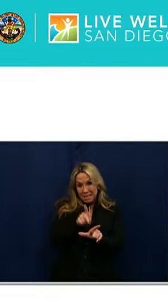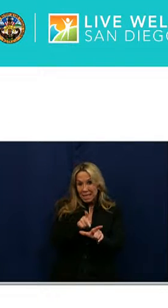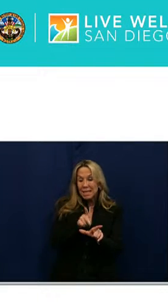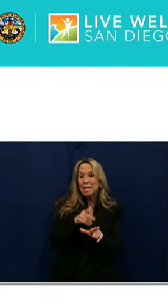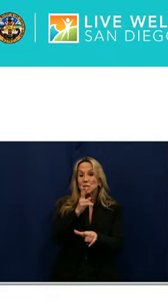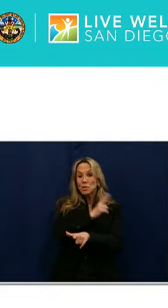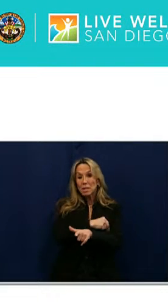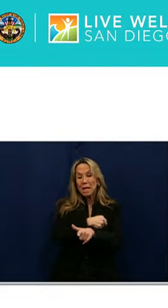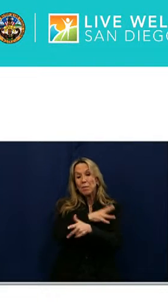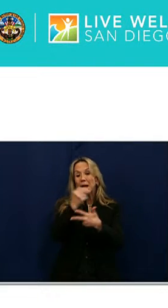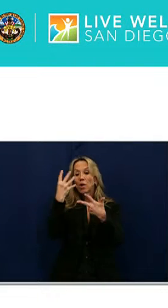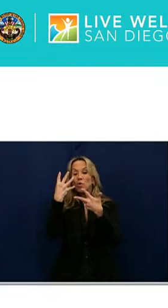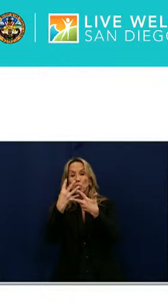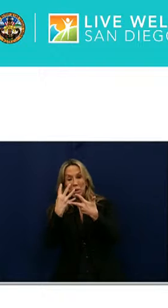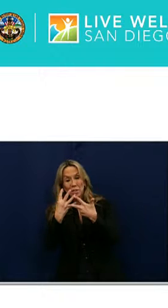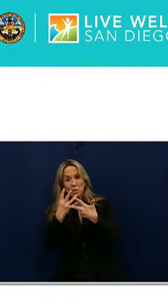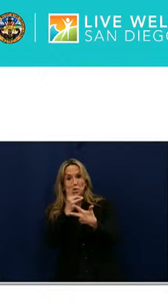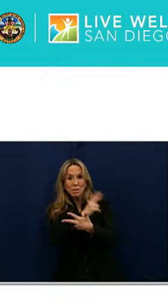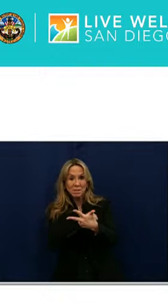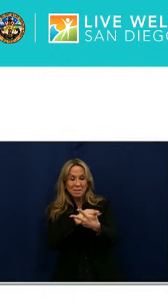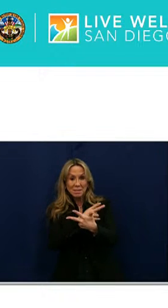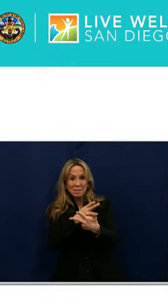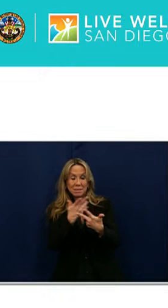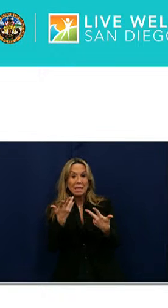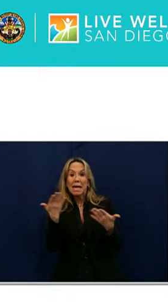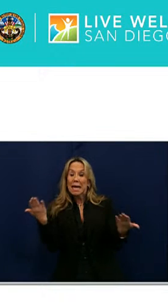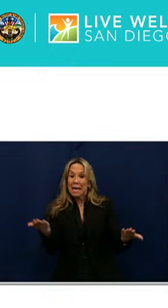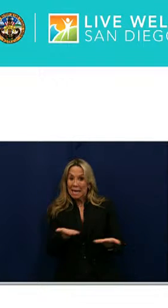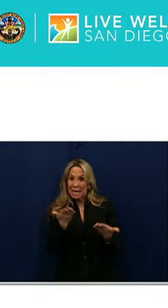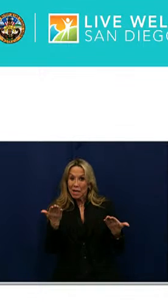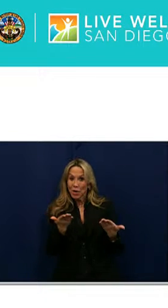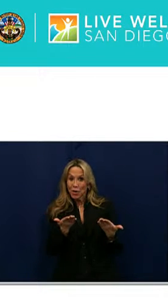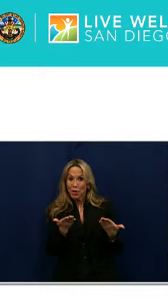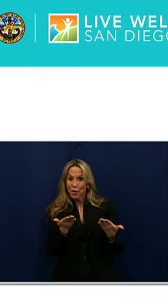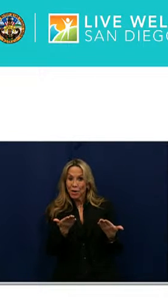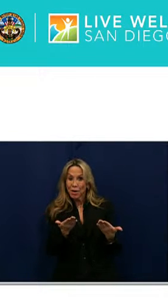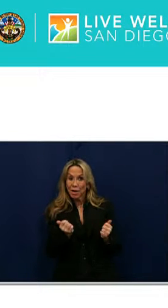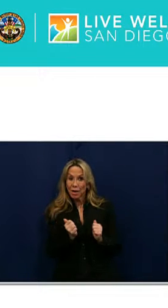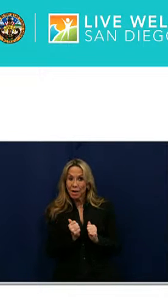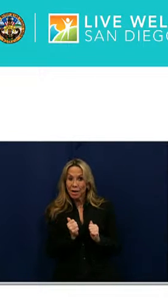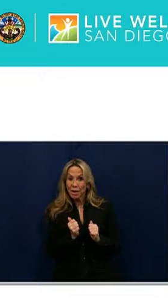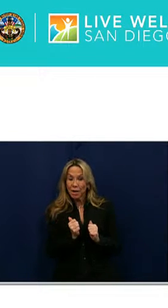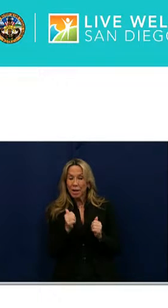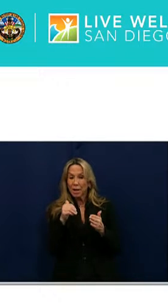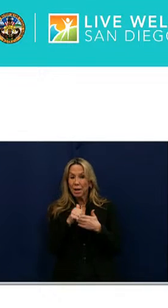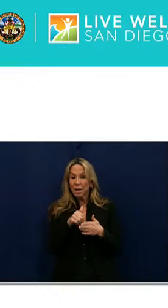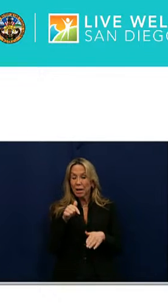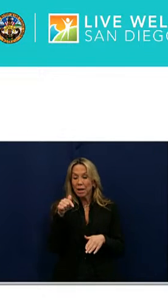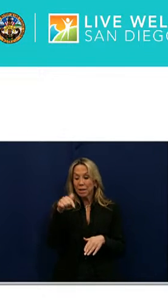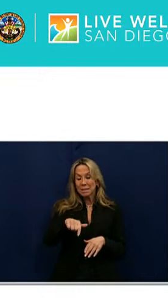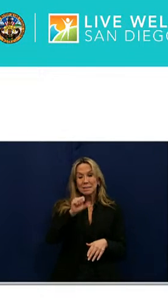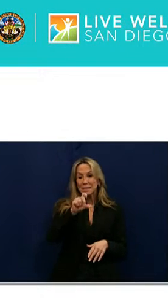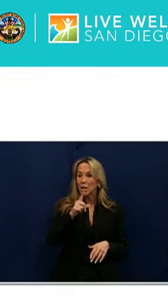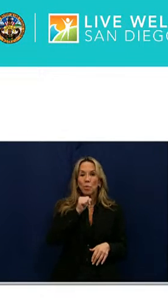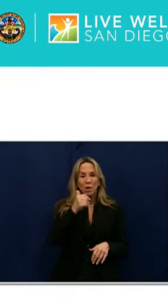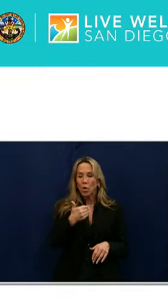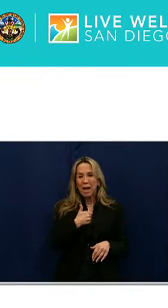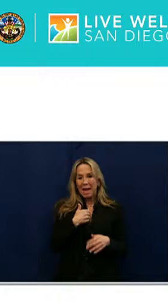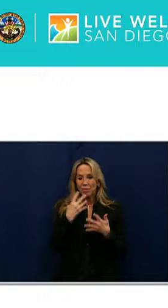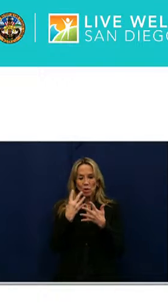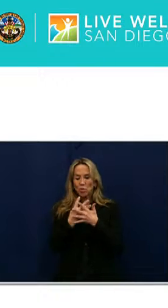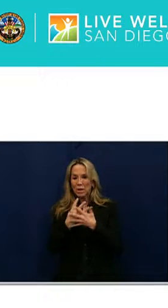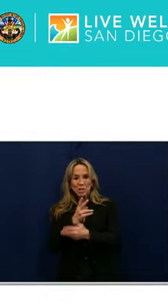correctional facility hospitals. We don't have a correctional facility hospital in San Diego.